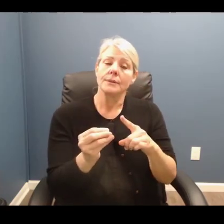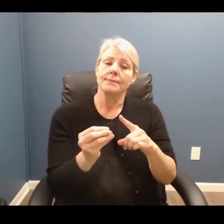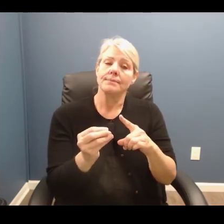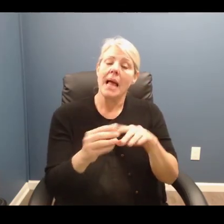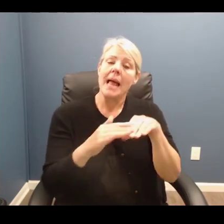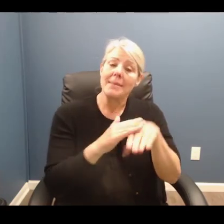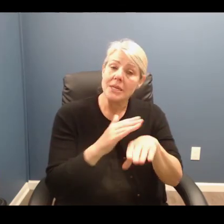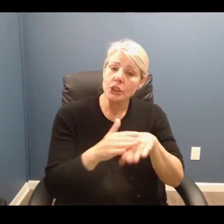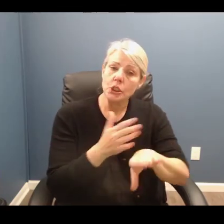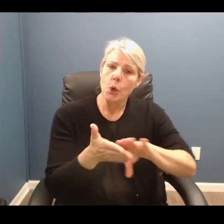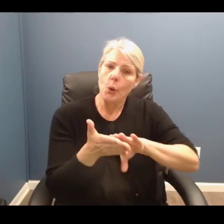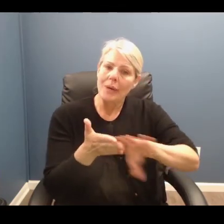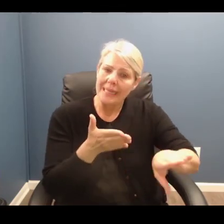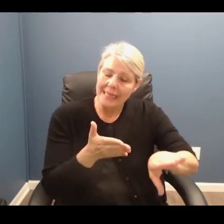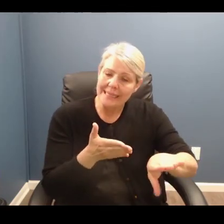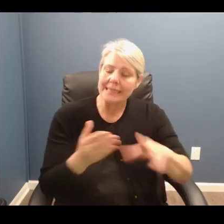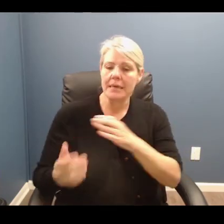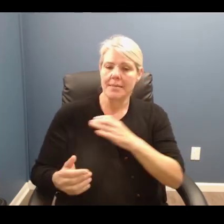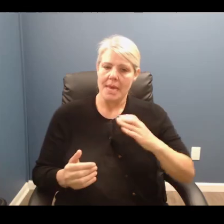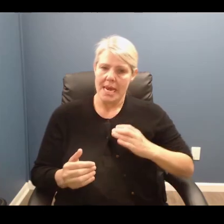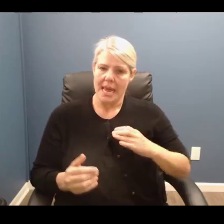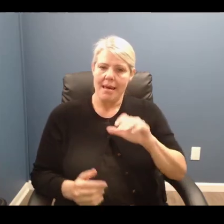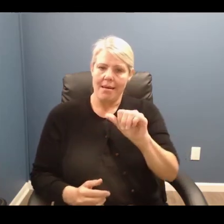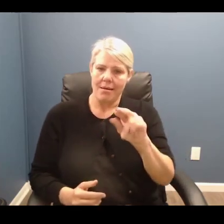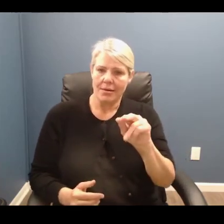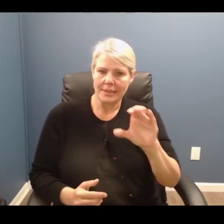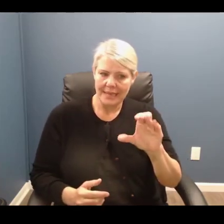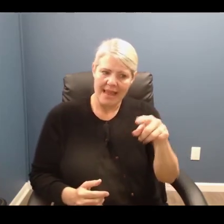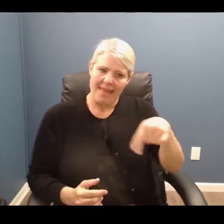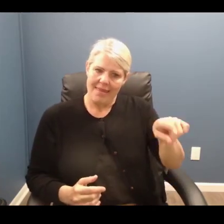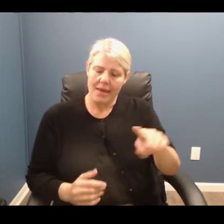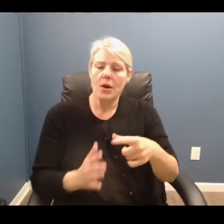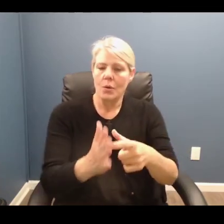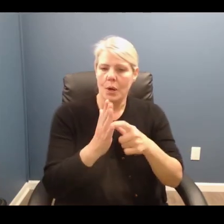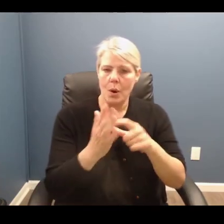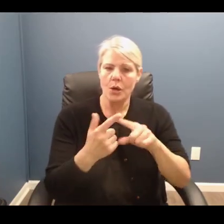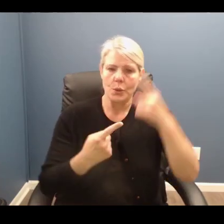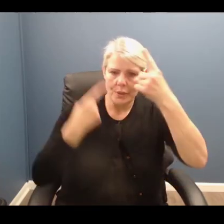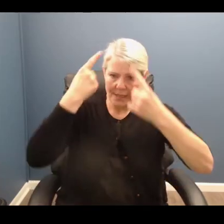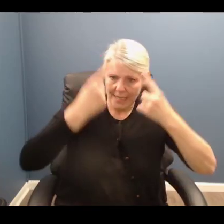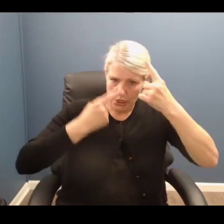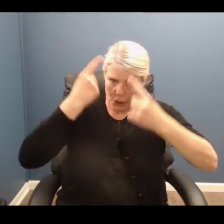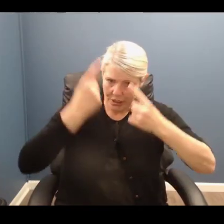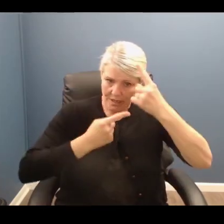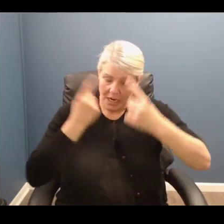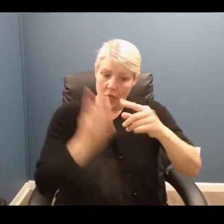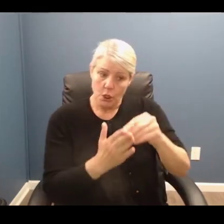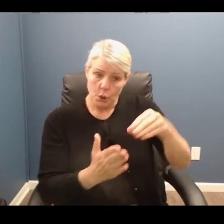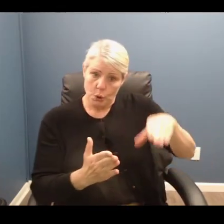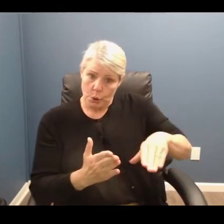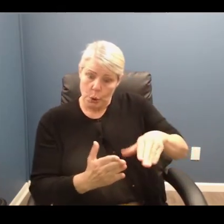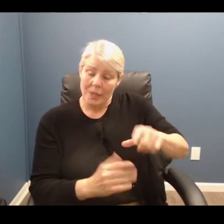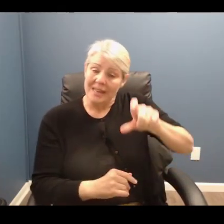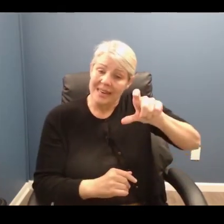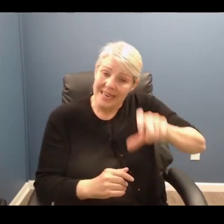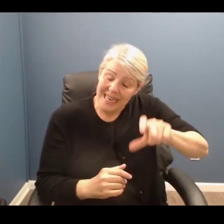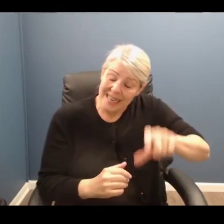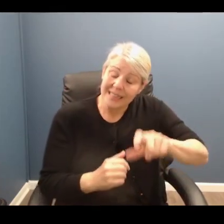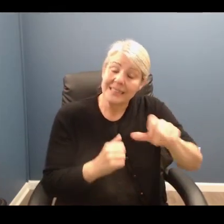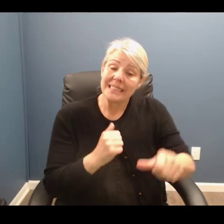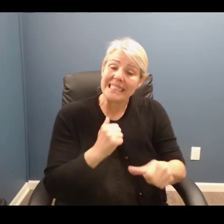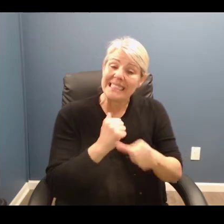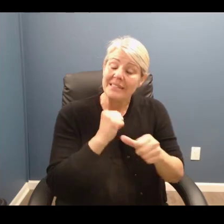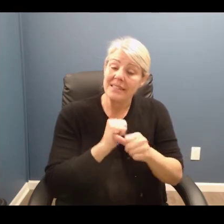or ARC, is required to consider, which is, are assistive technology devices and